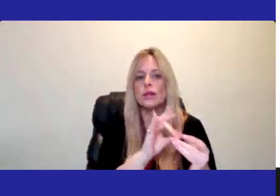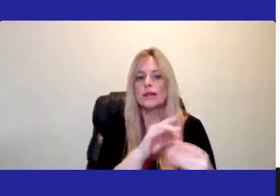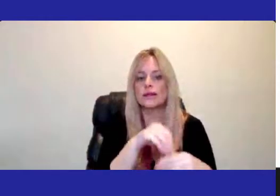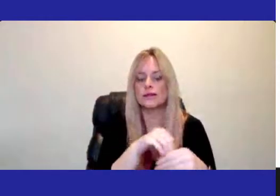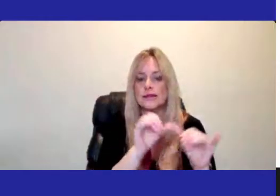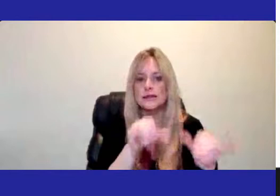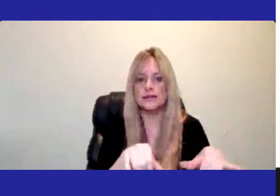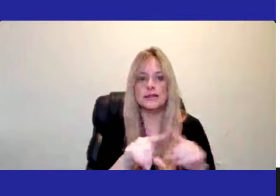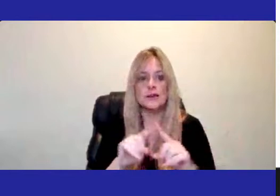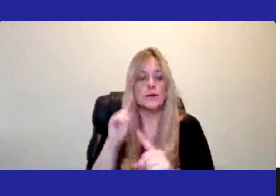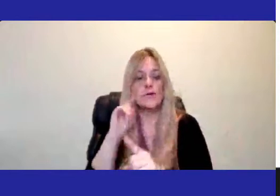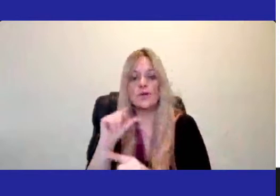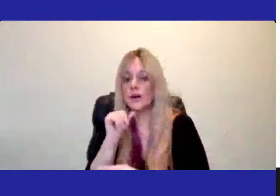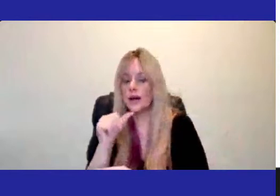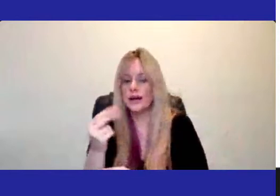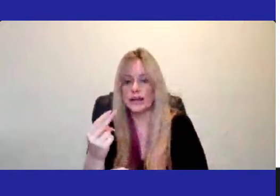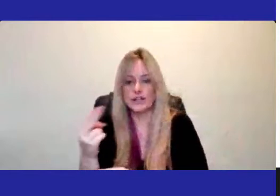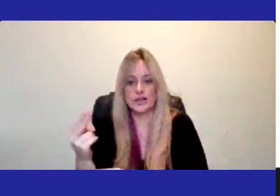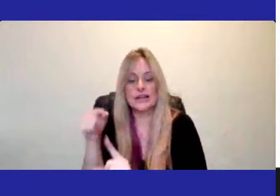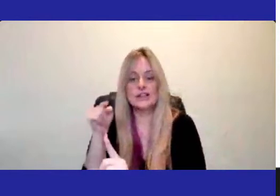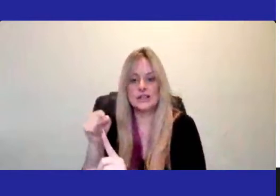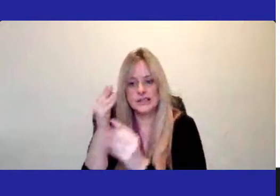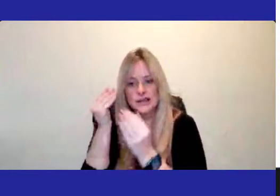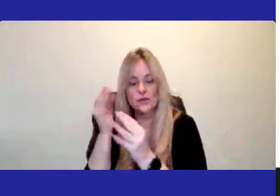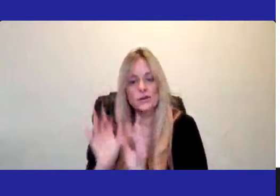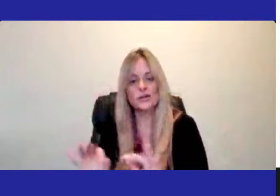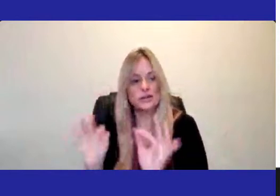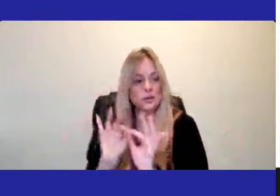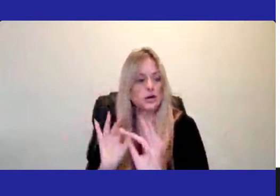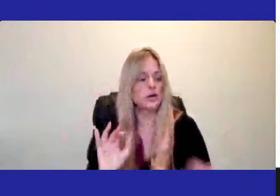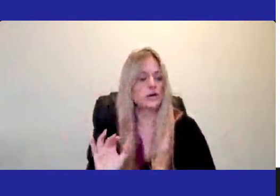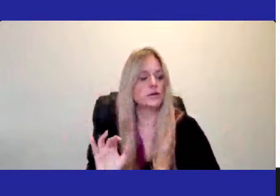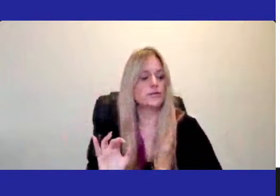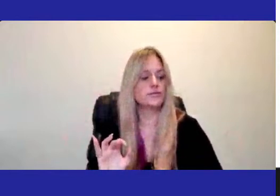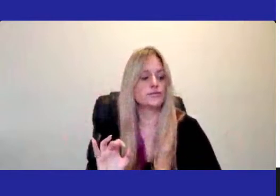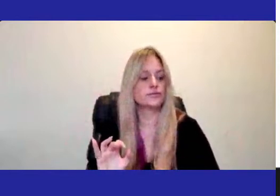is critical. The next slide, please.